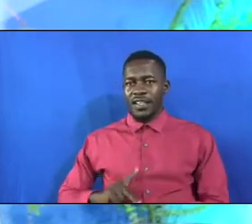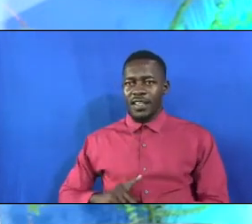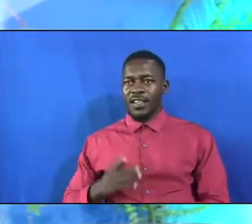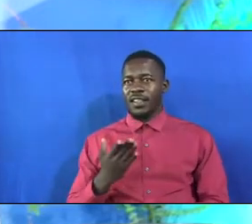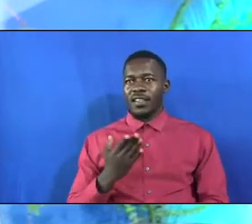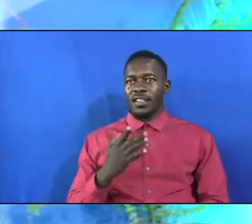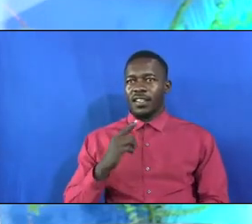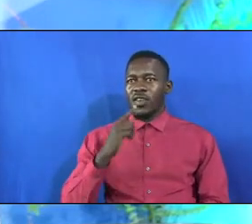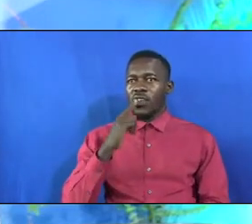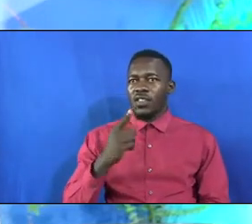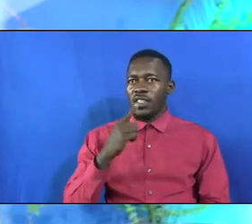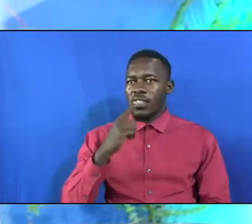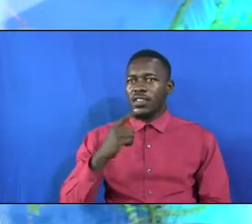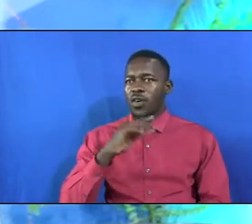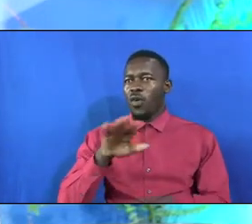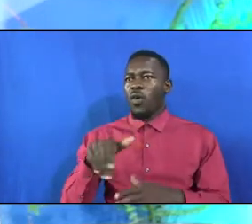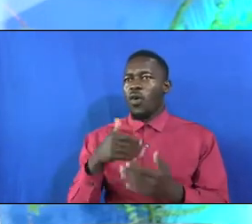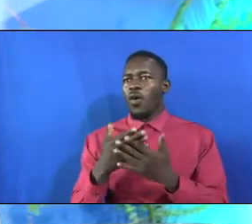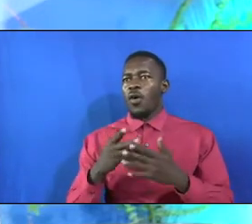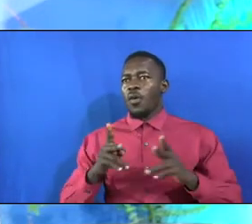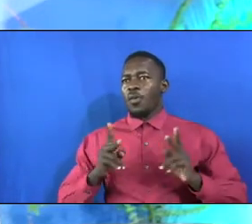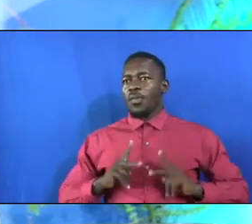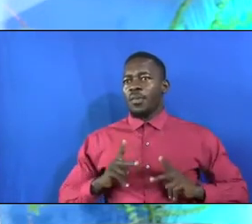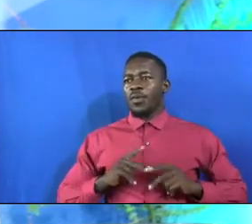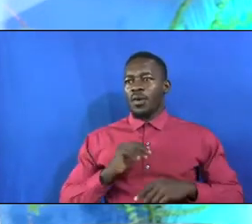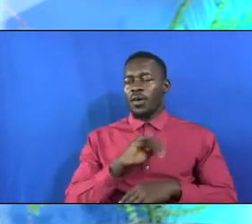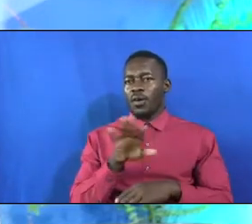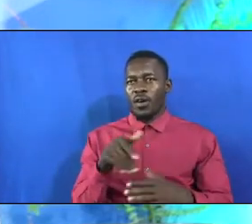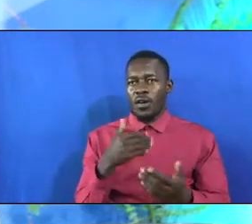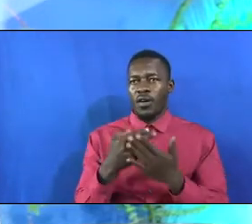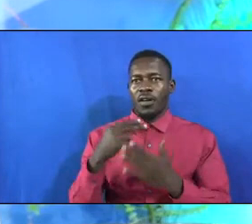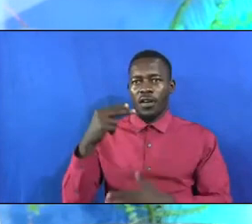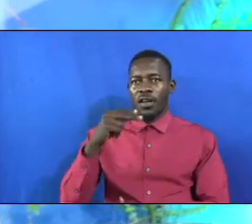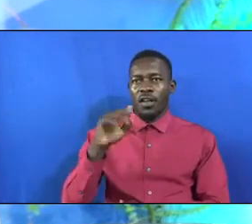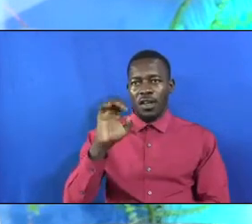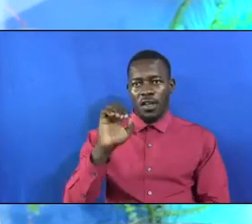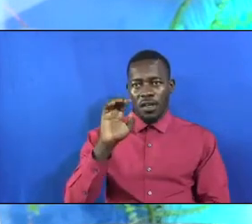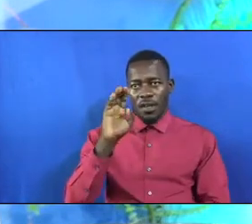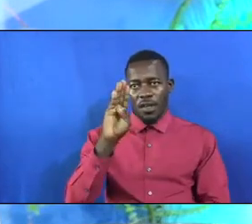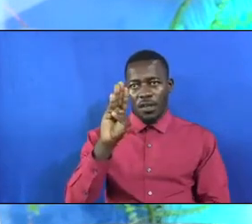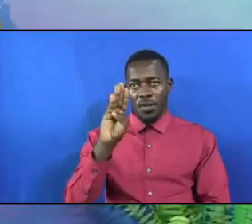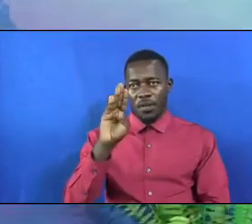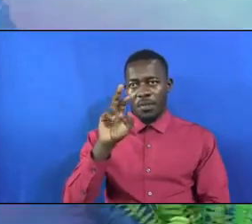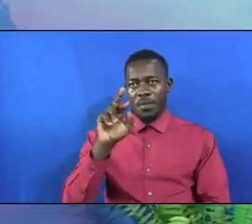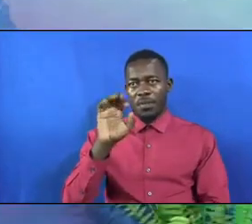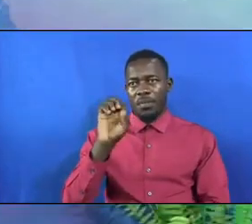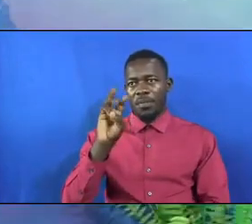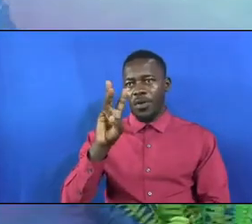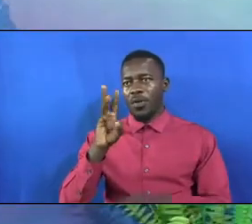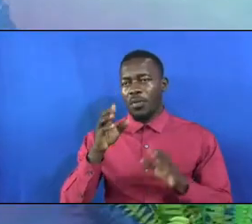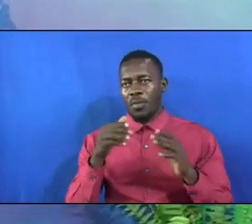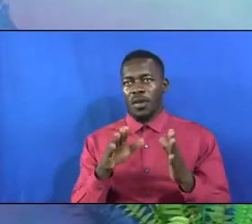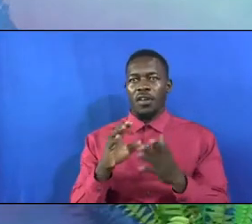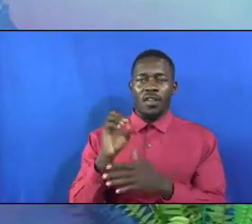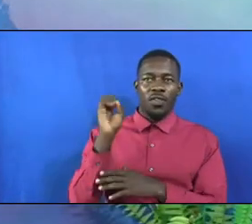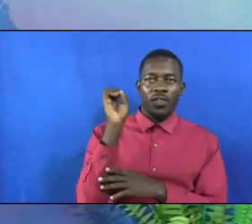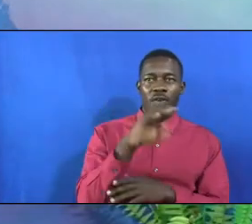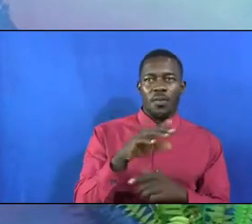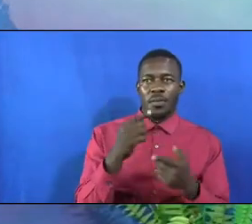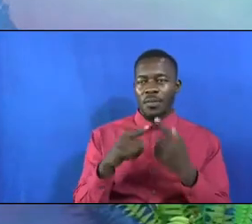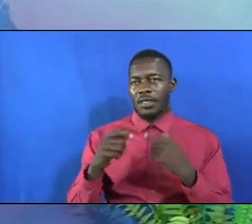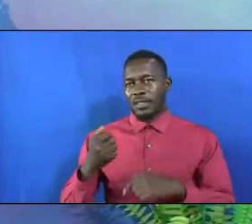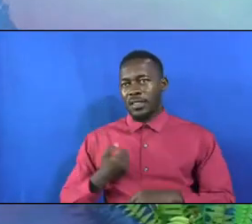his people. Every Hebrew boy that is born, you must throw into the Nile. But let every